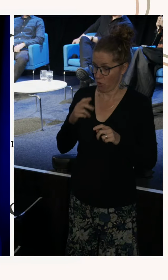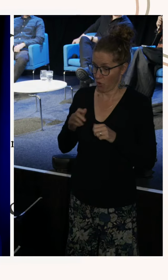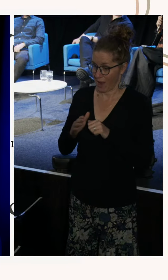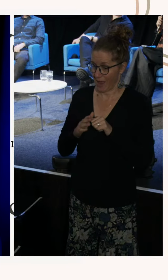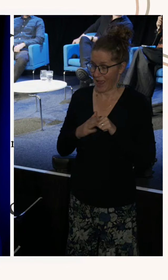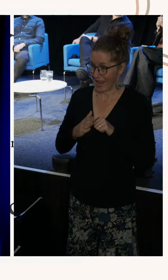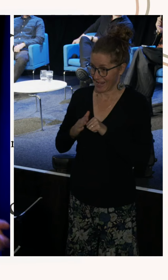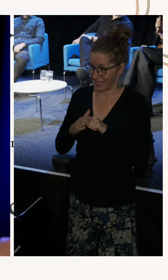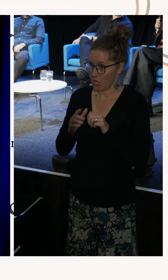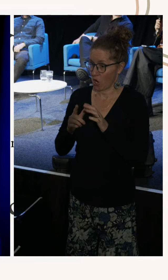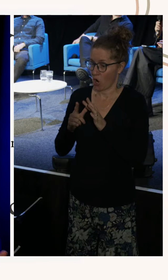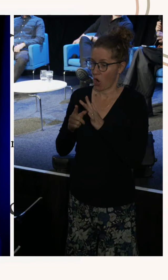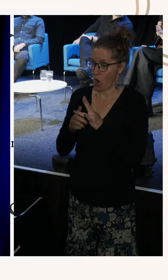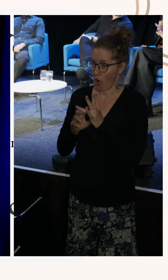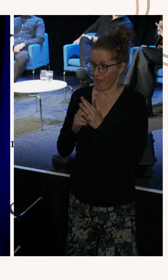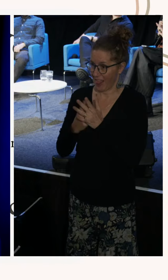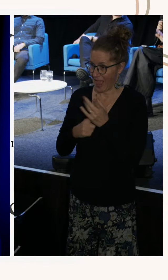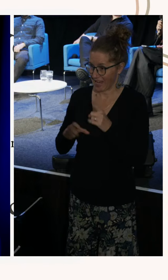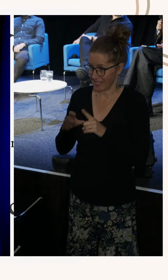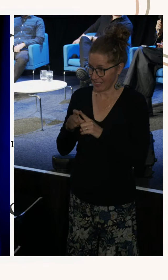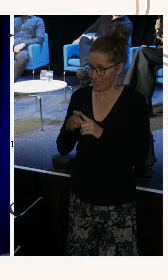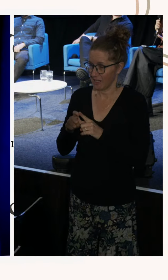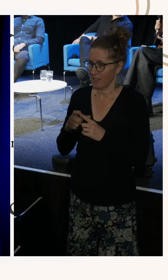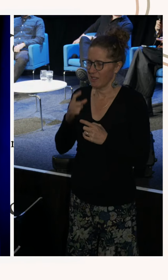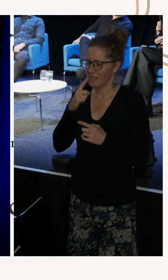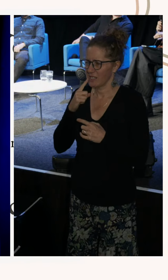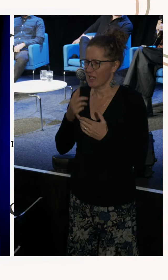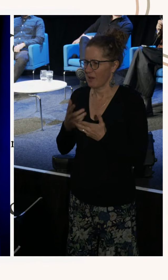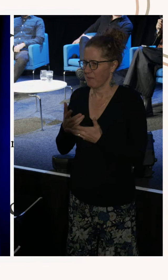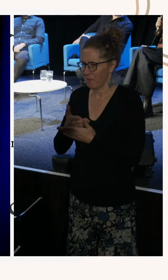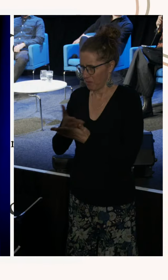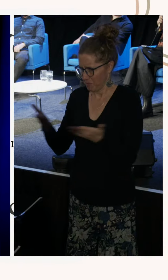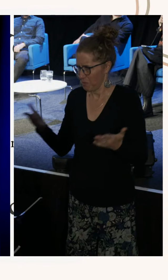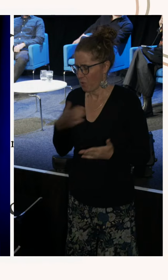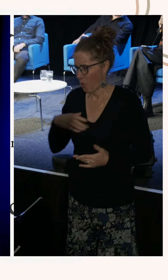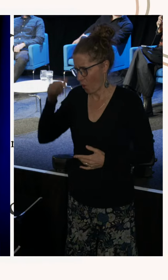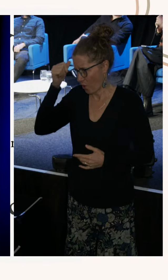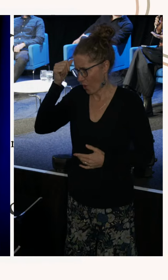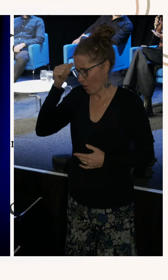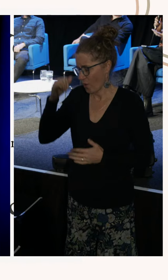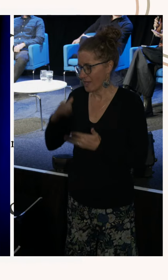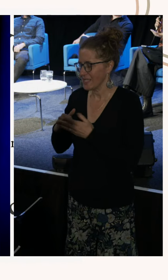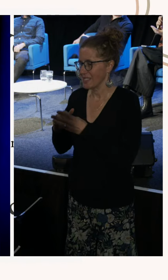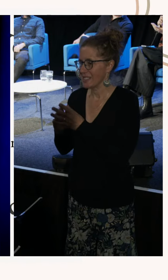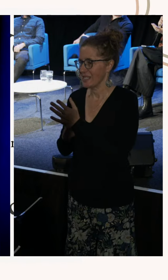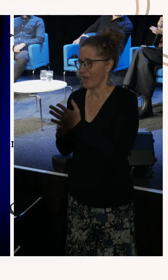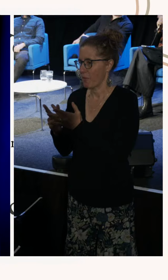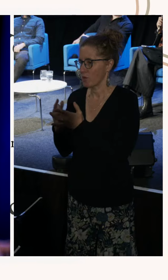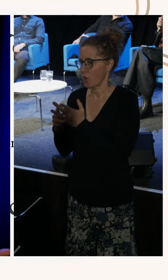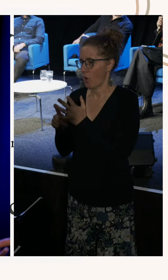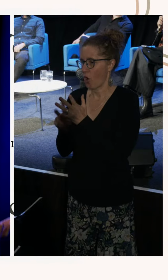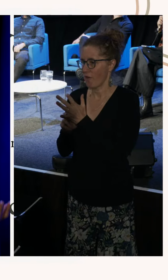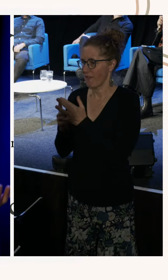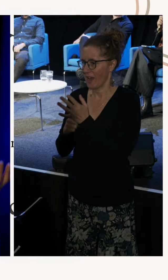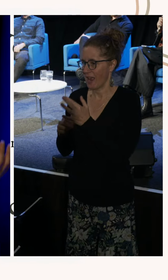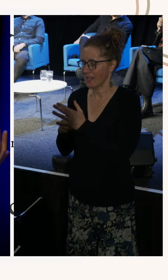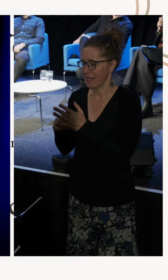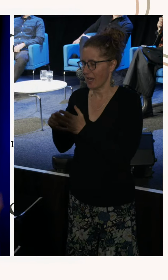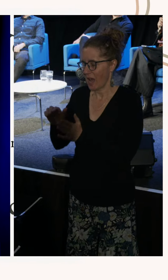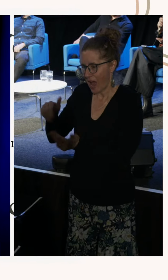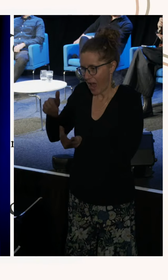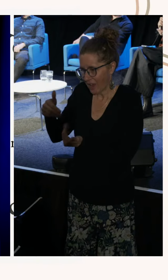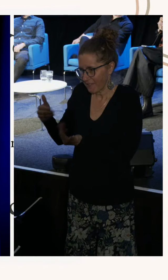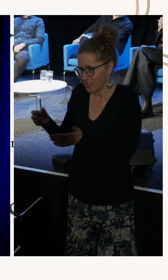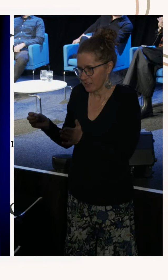Overland, as many of you, and I'm pretty sure like everyone in the room already knows. And Sam is also Overland's archivist and has